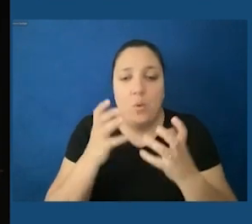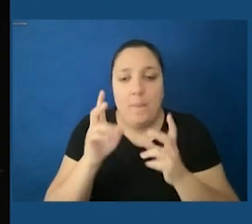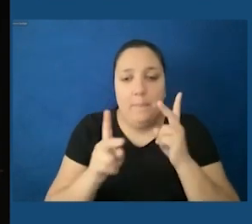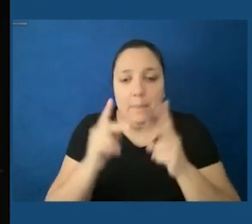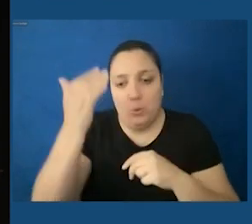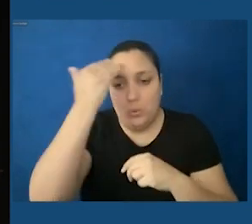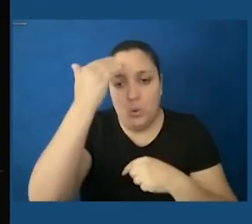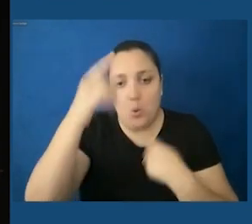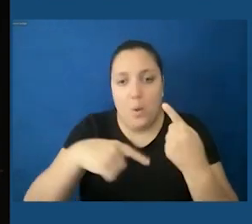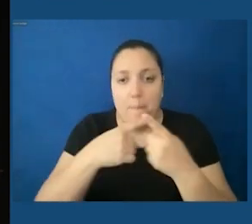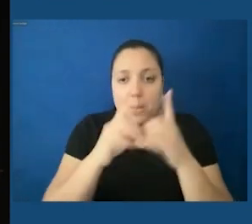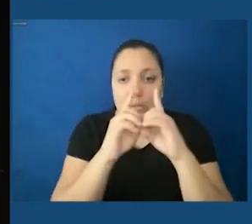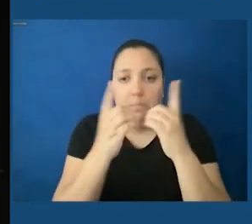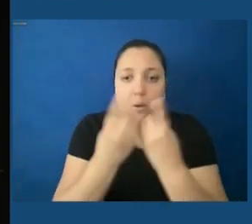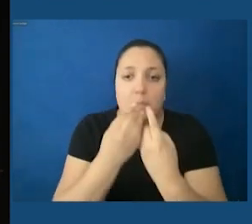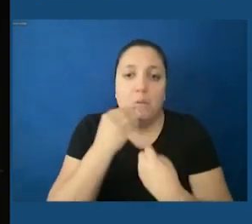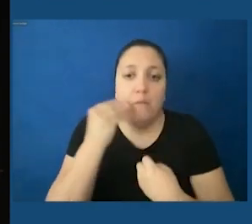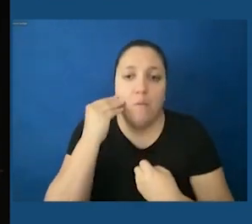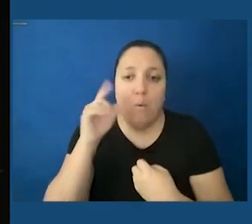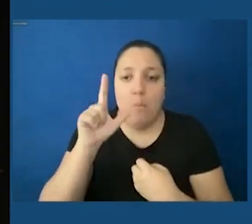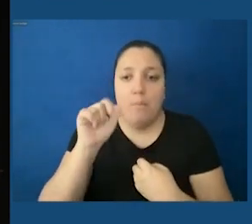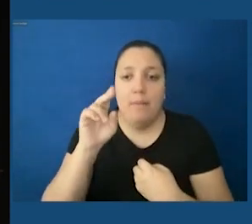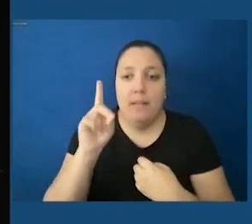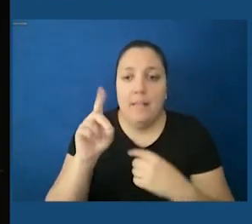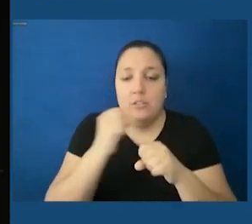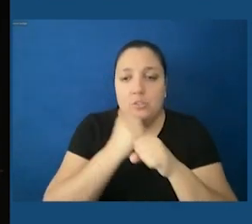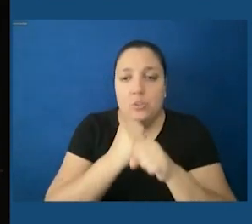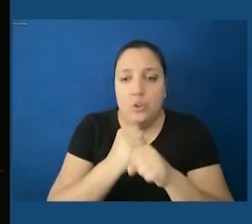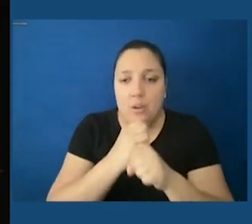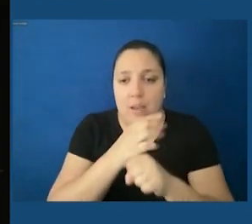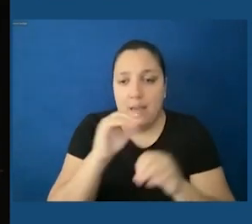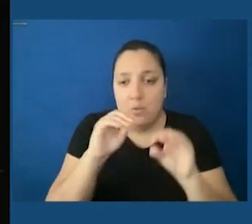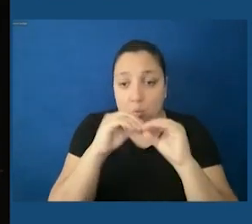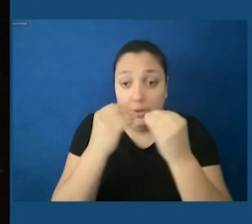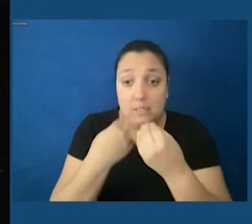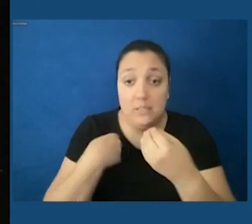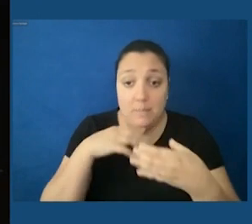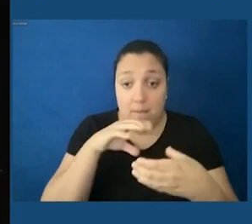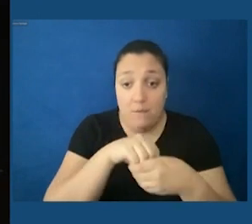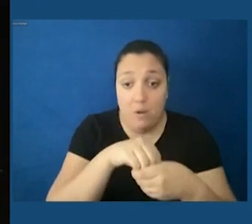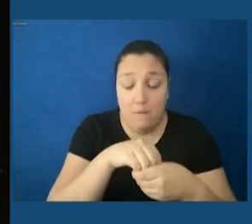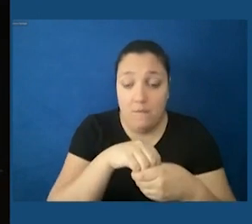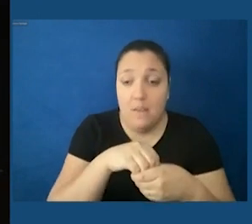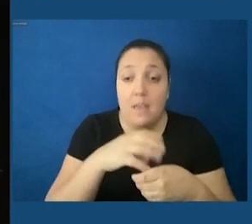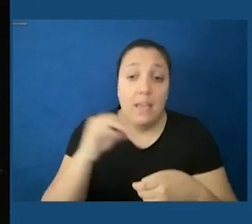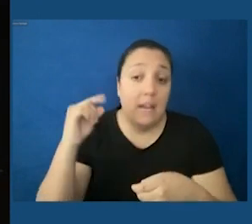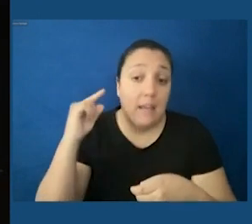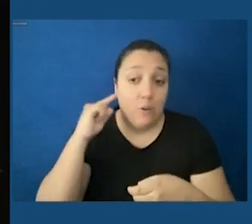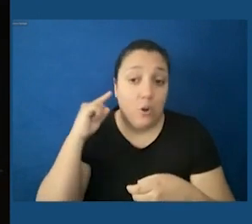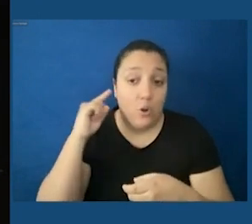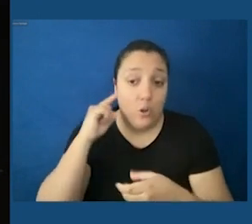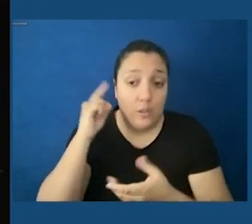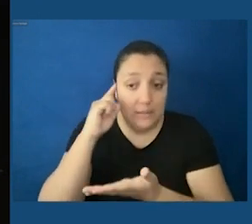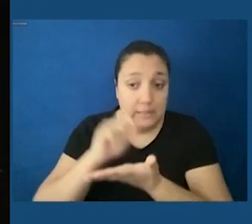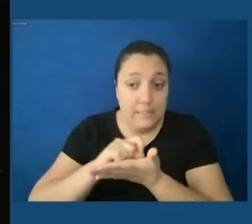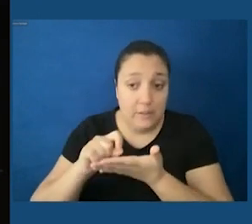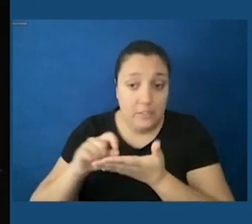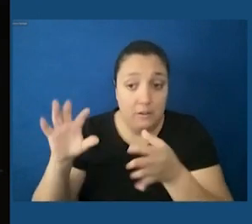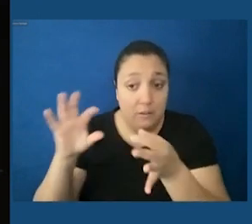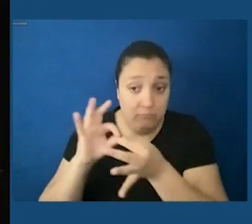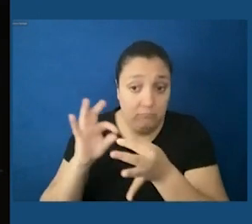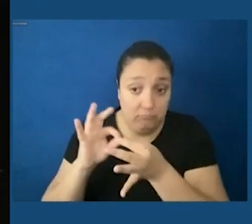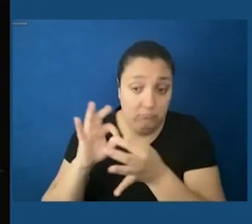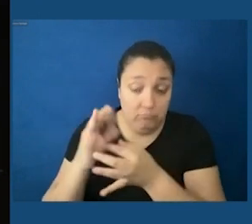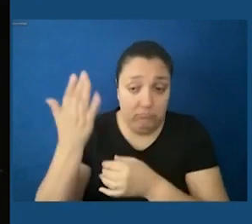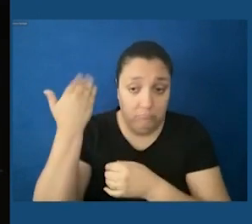Department of Homeland Security and the organization that I'm affiliated with, and I've heard the Secretary say this in many cases